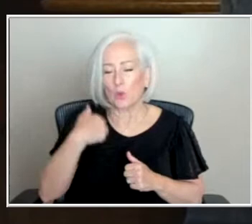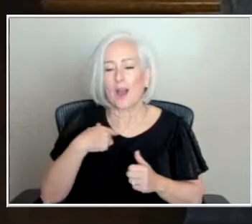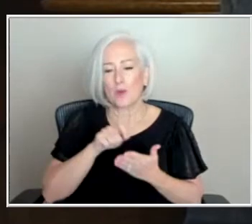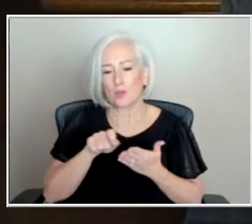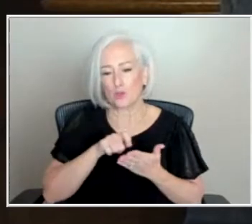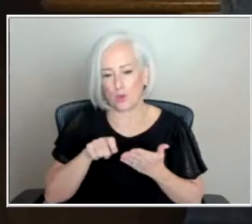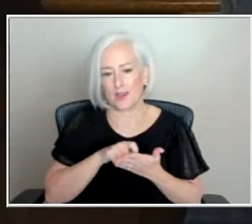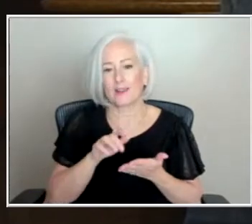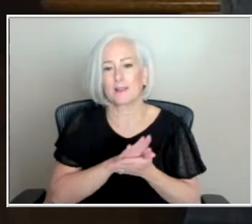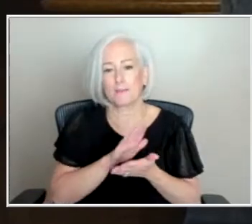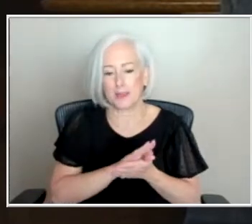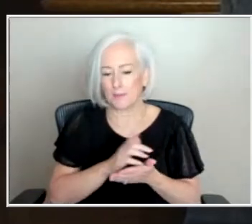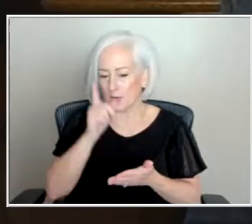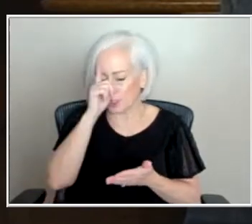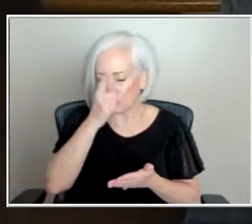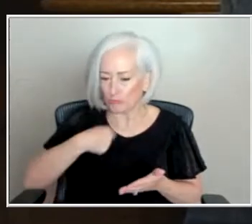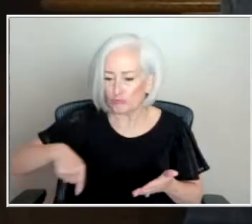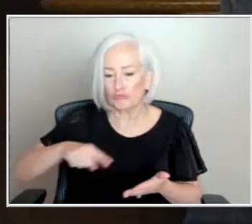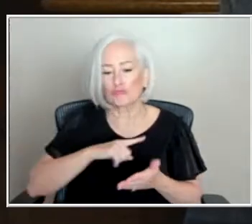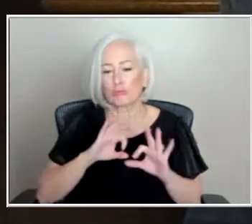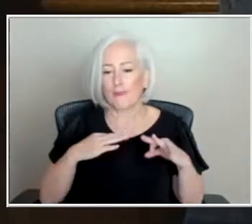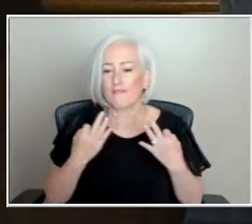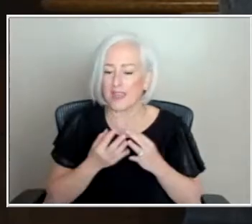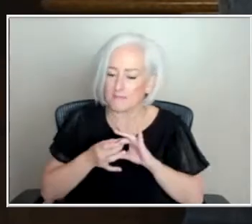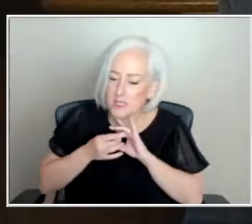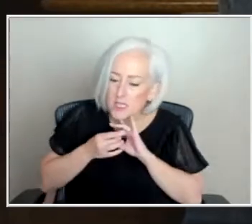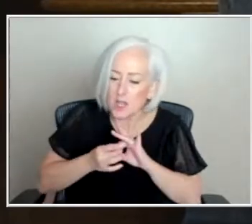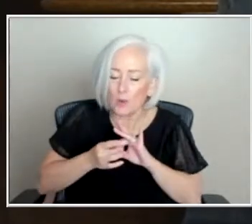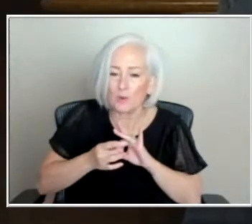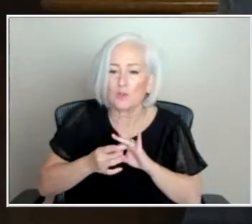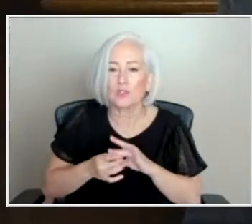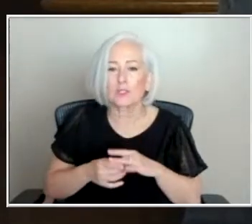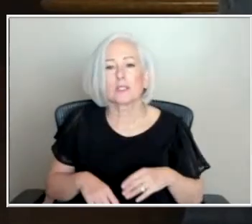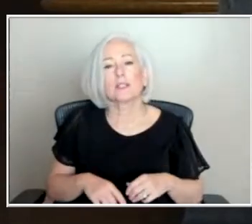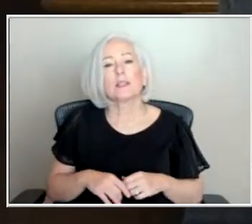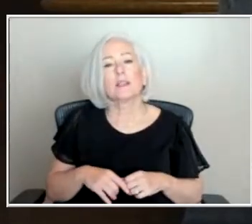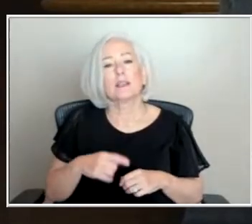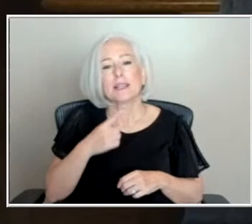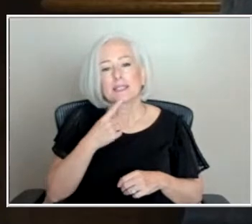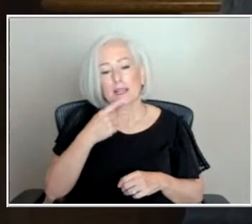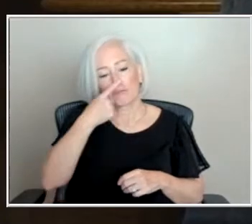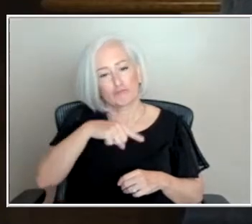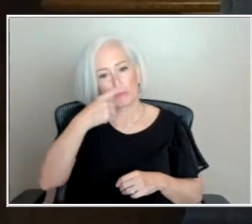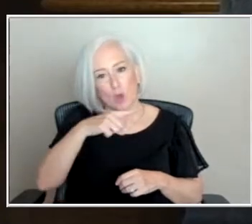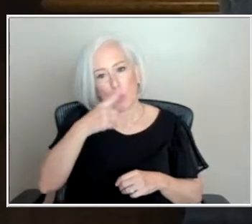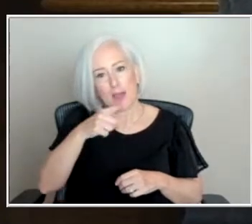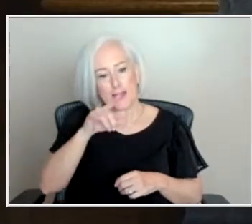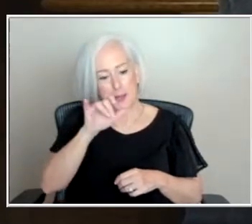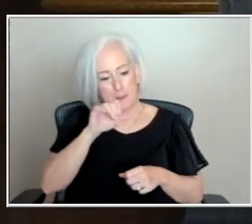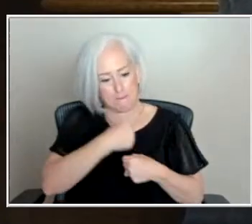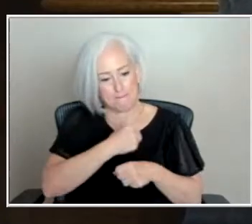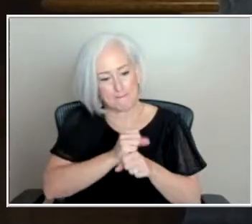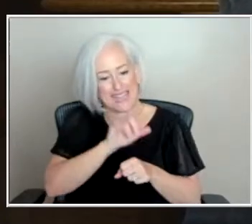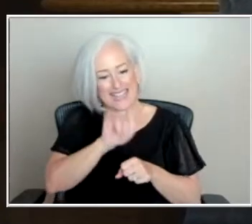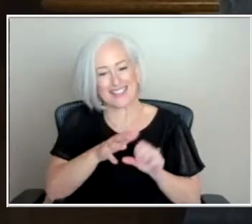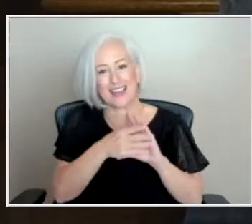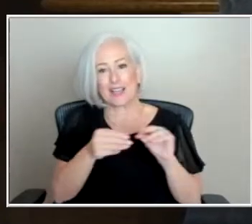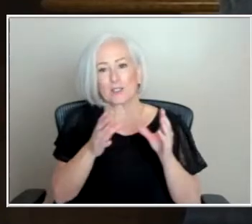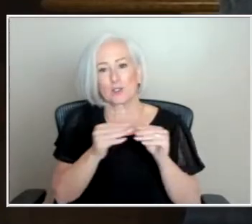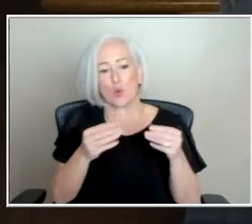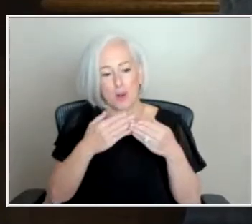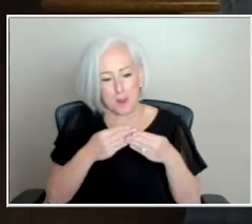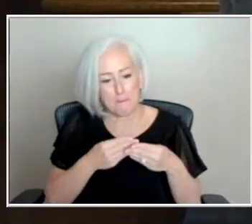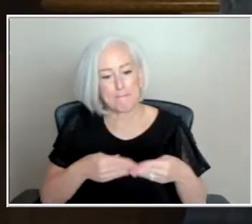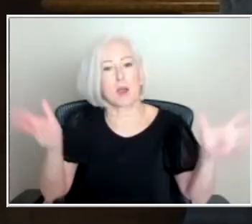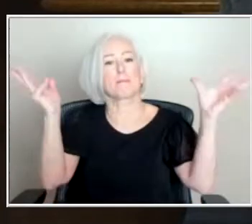we were a close family and I was recording all this. And he said, do me a favor, make this story public. He said,